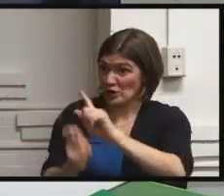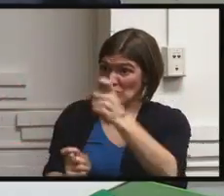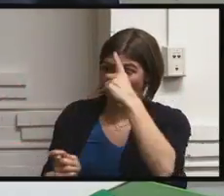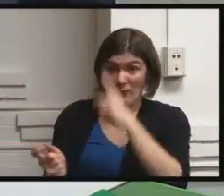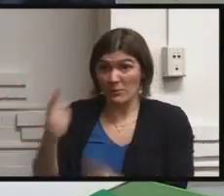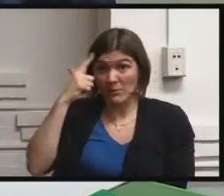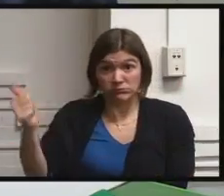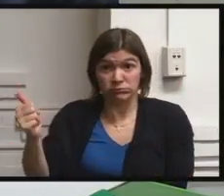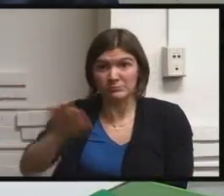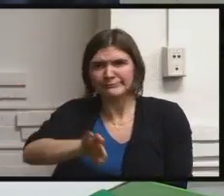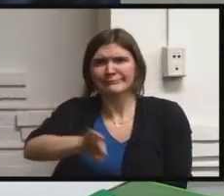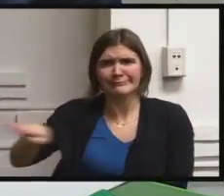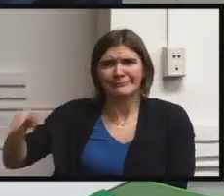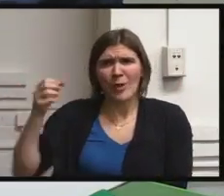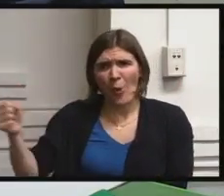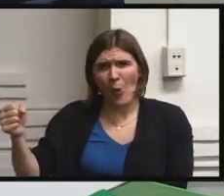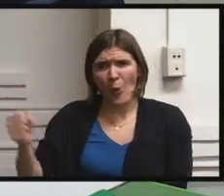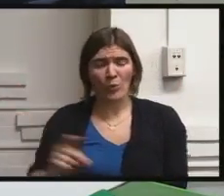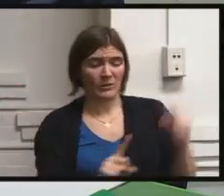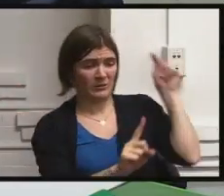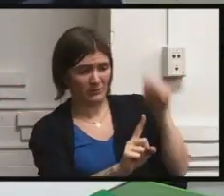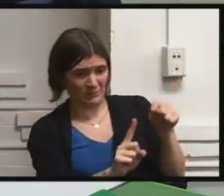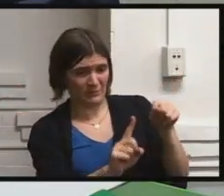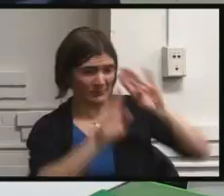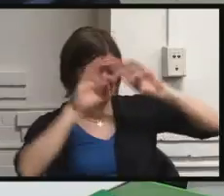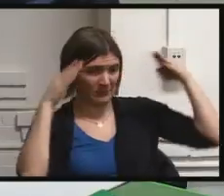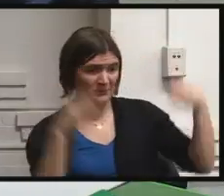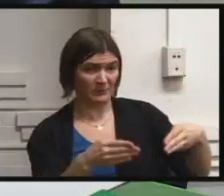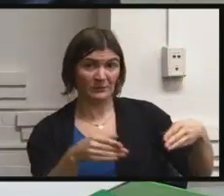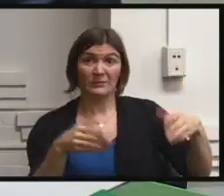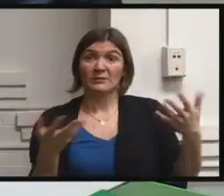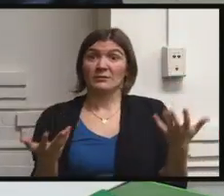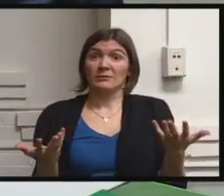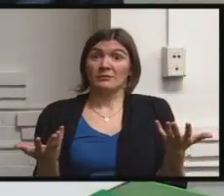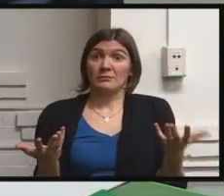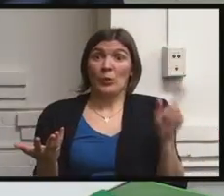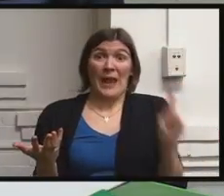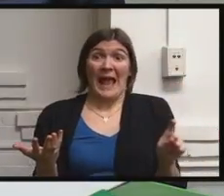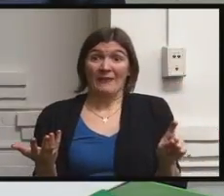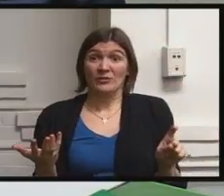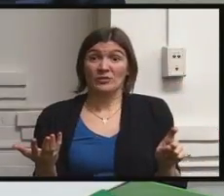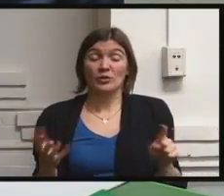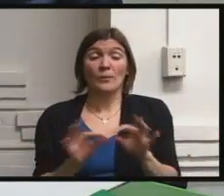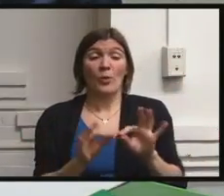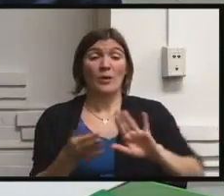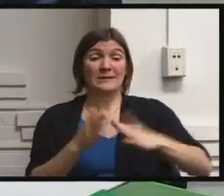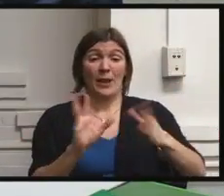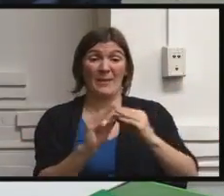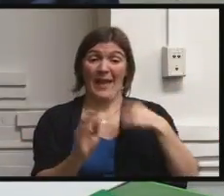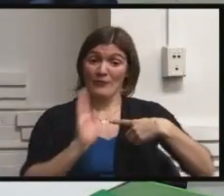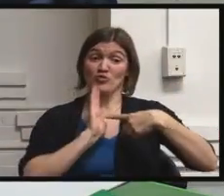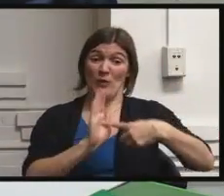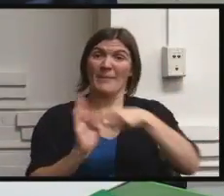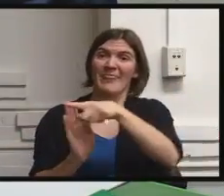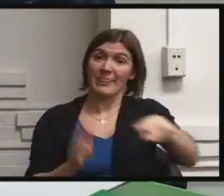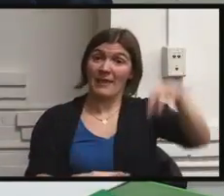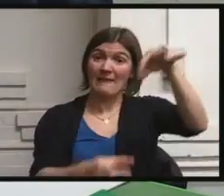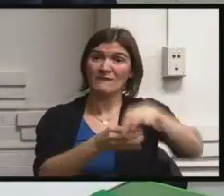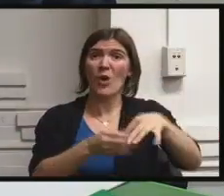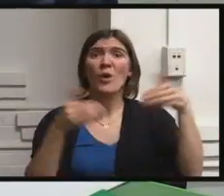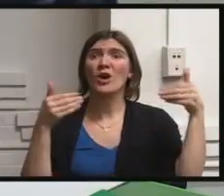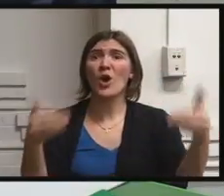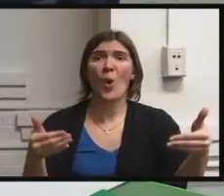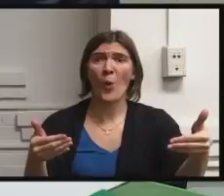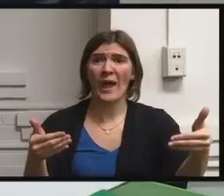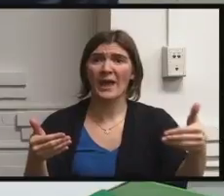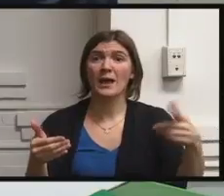with it, but this is what we have right now. This is our form of government. And I say let the representative town meeting members vote on it. But